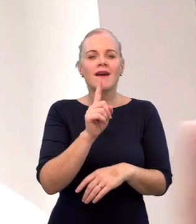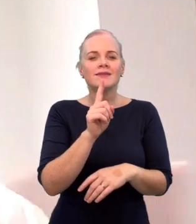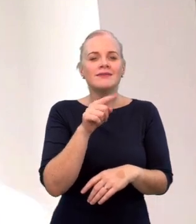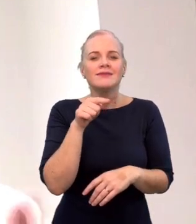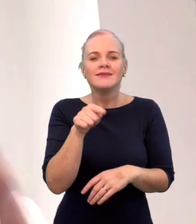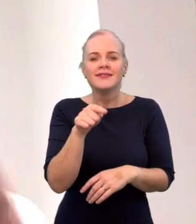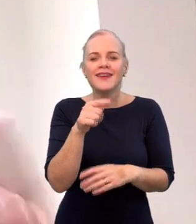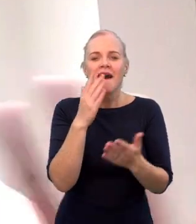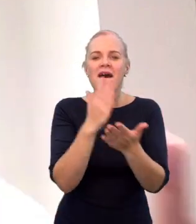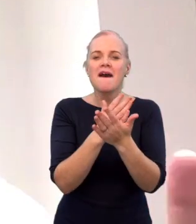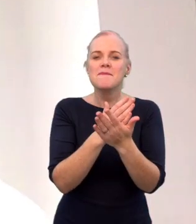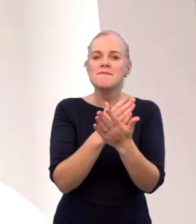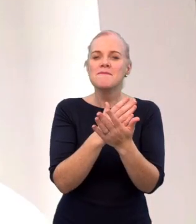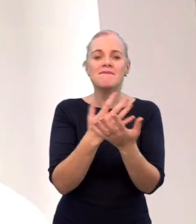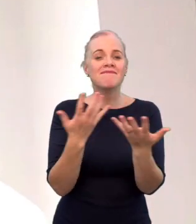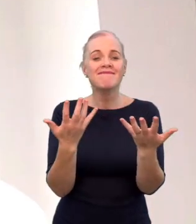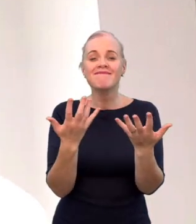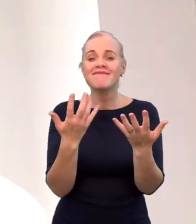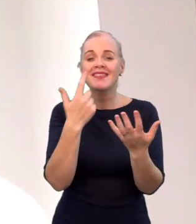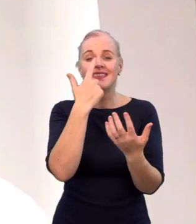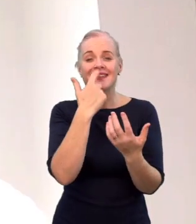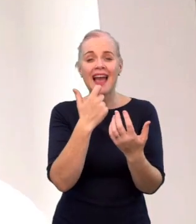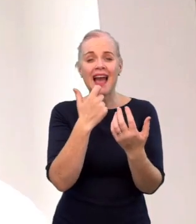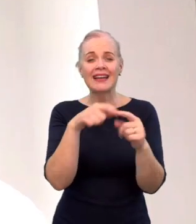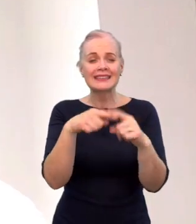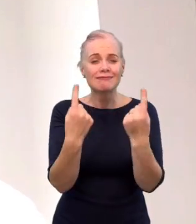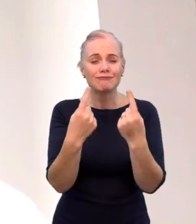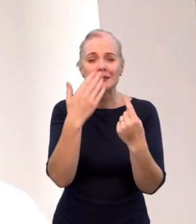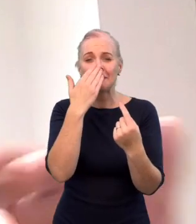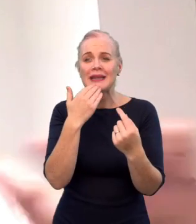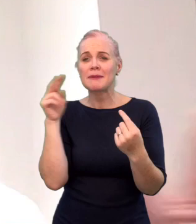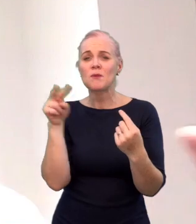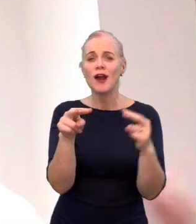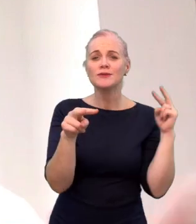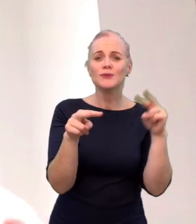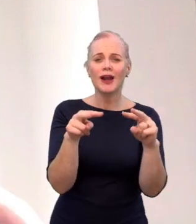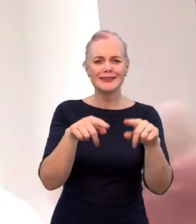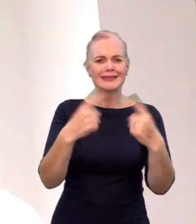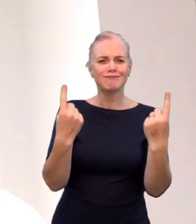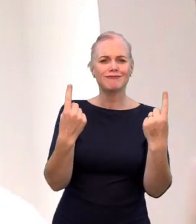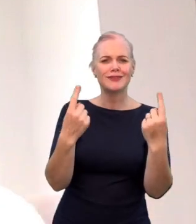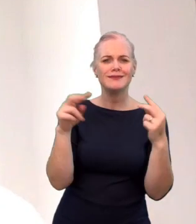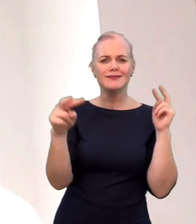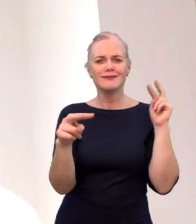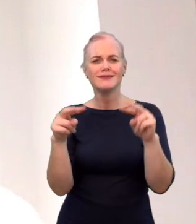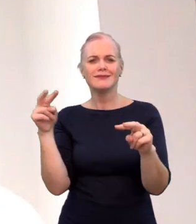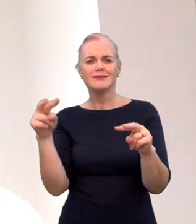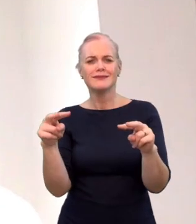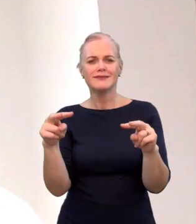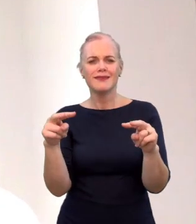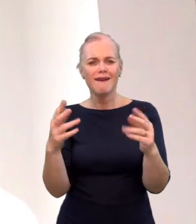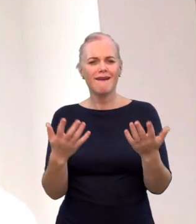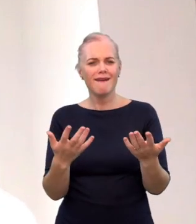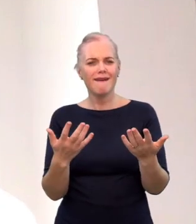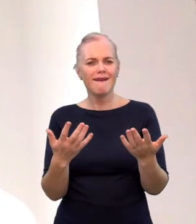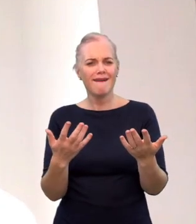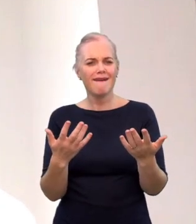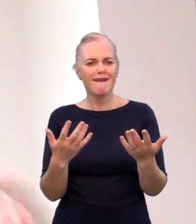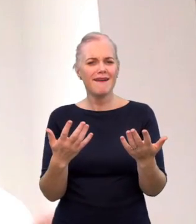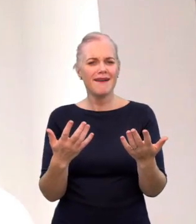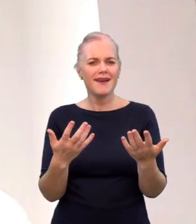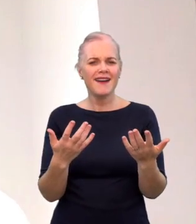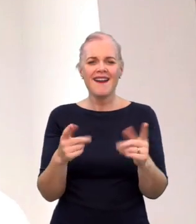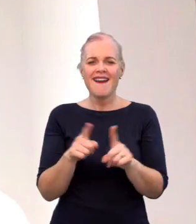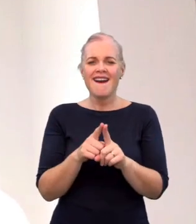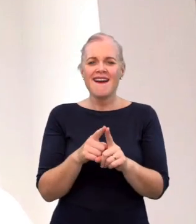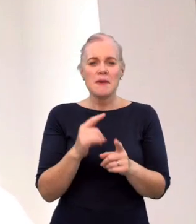what? Art is just one of those things that it can mean so many different things to so many different people. And if you watch it and you're sort of thinking, oh,